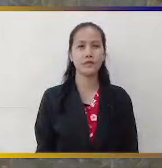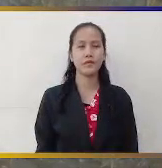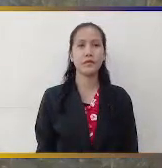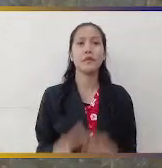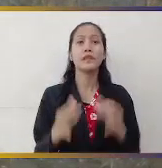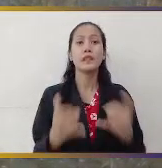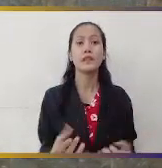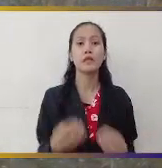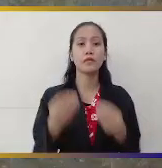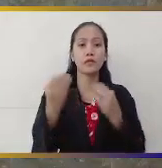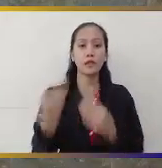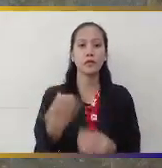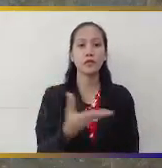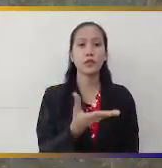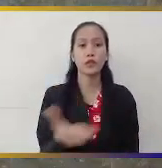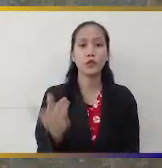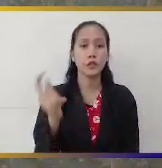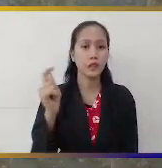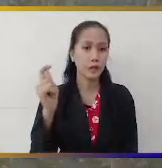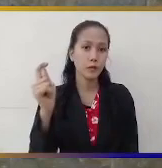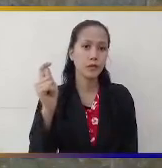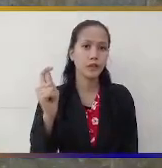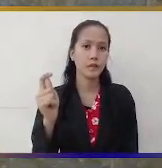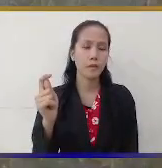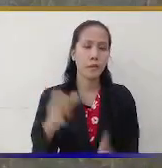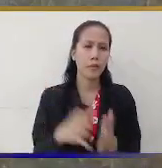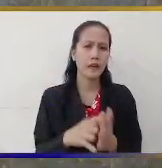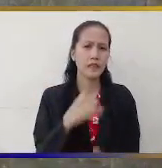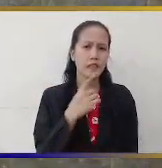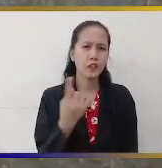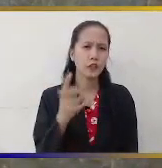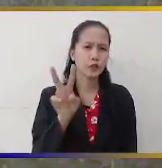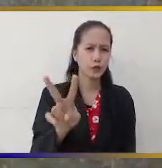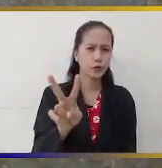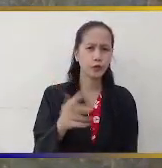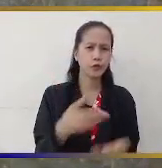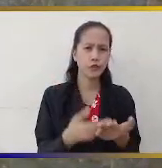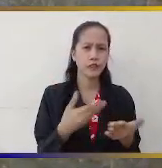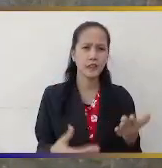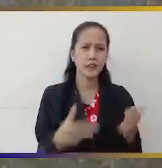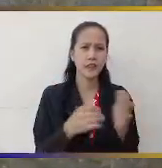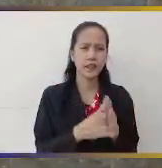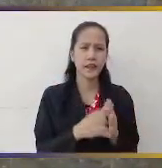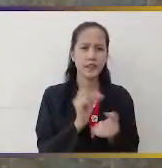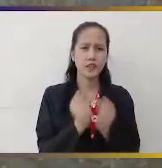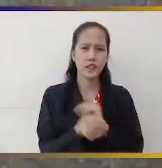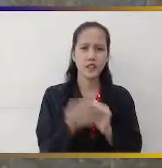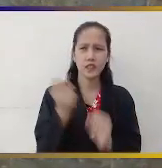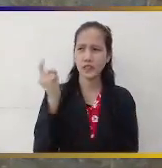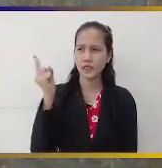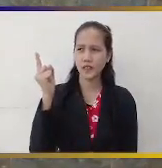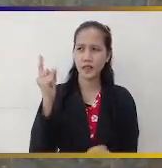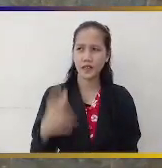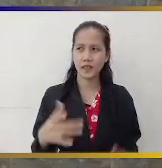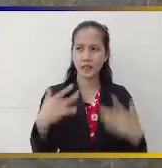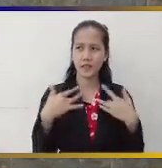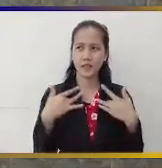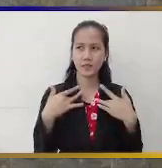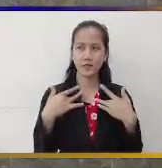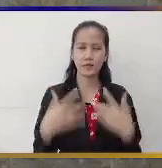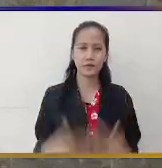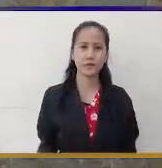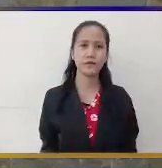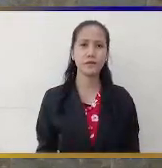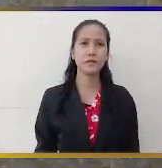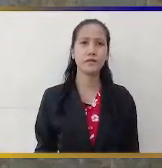tonight. Two things changed me after I was saved. Well, the preaching affected me. The